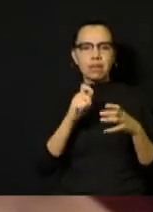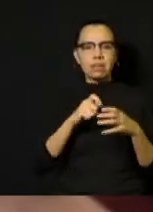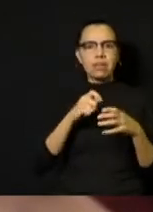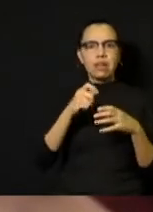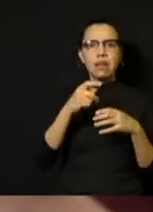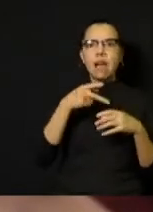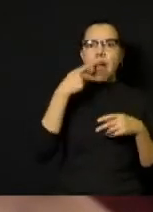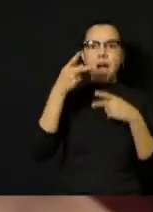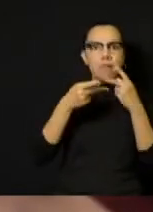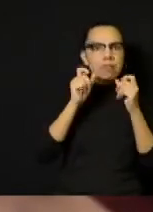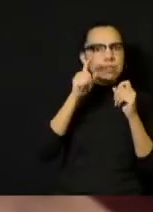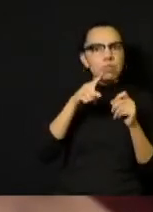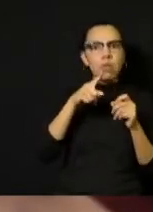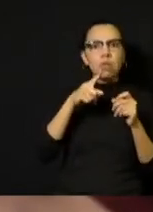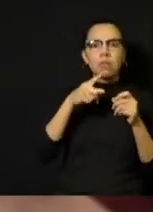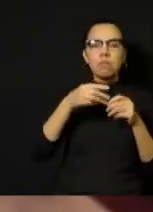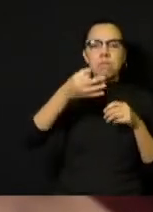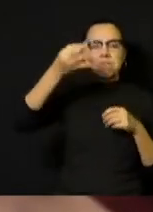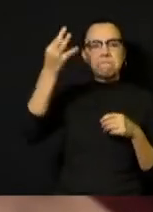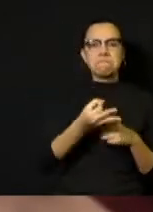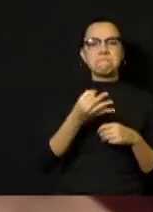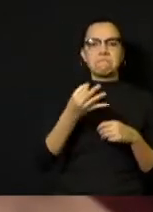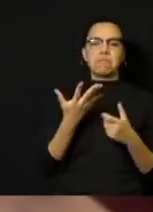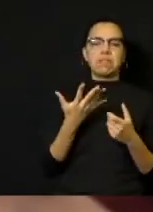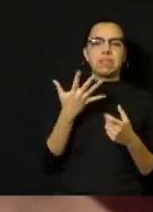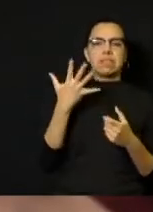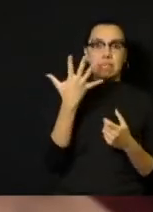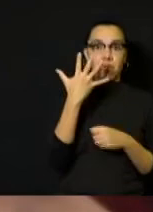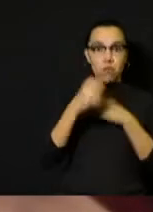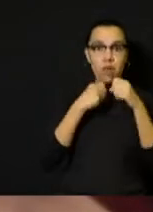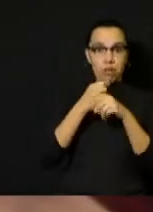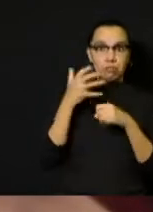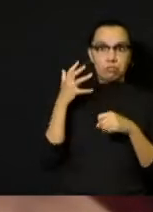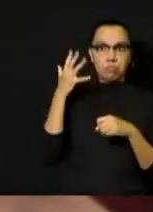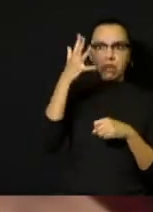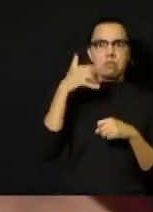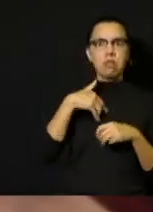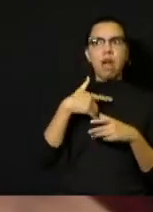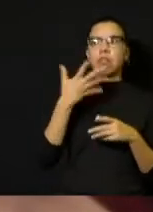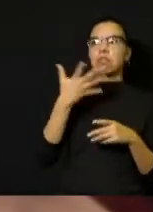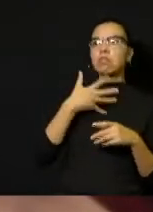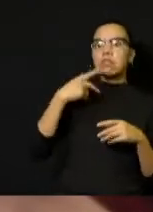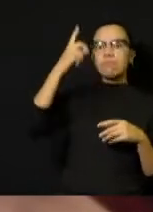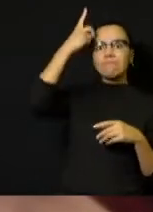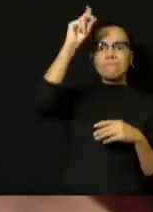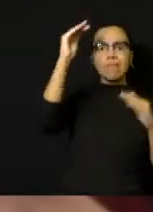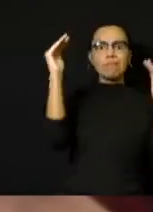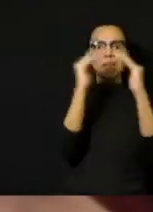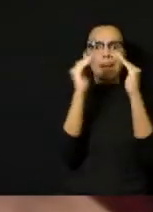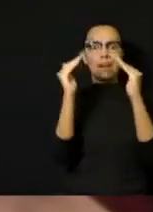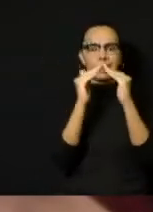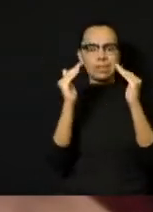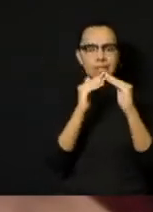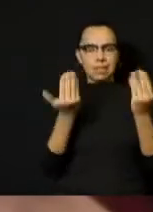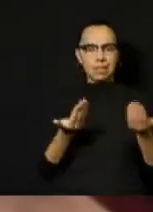he said became true. 5 years later, I had a house.